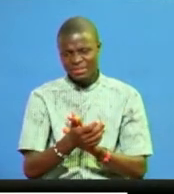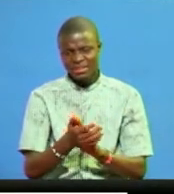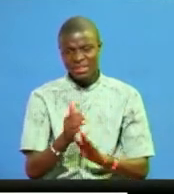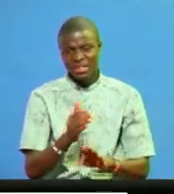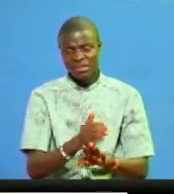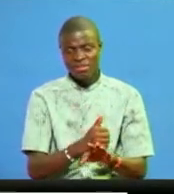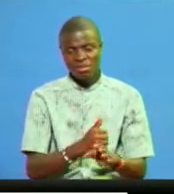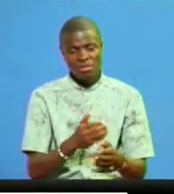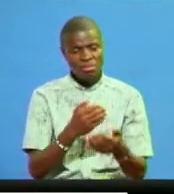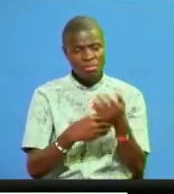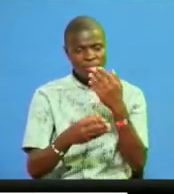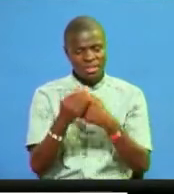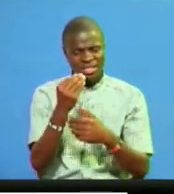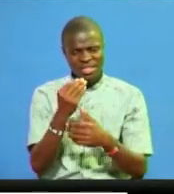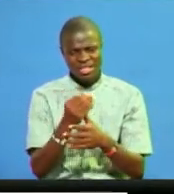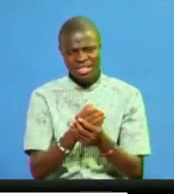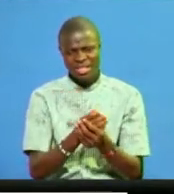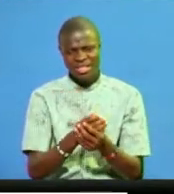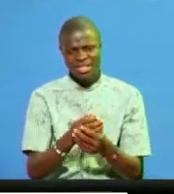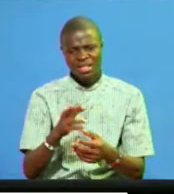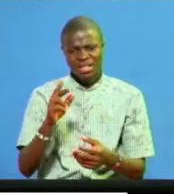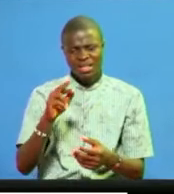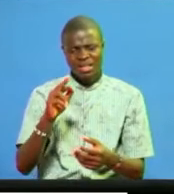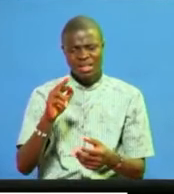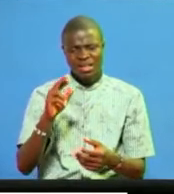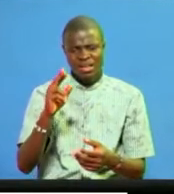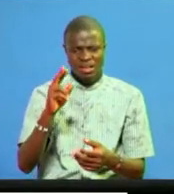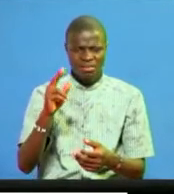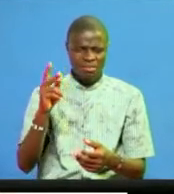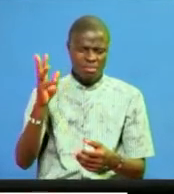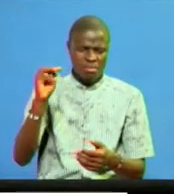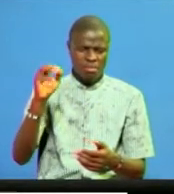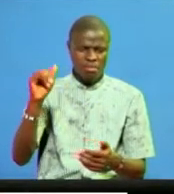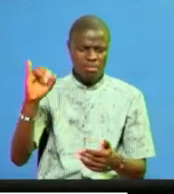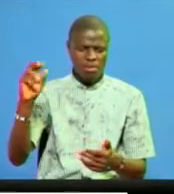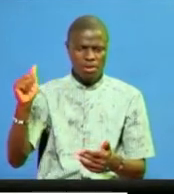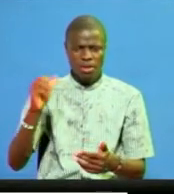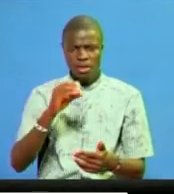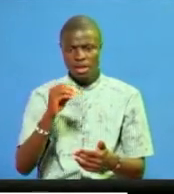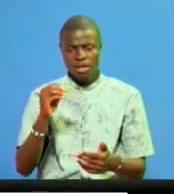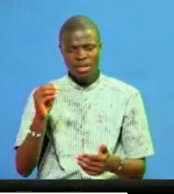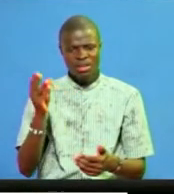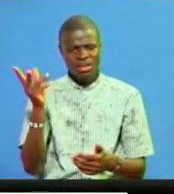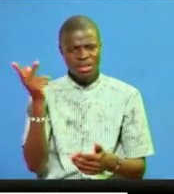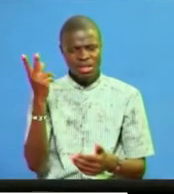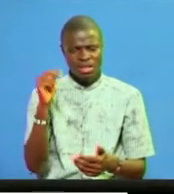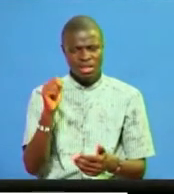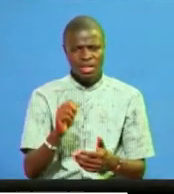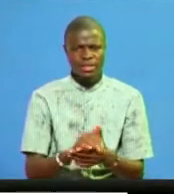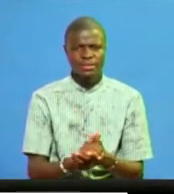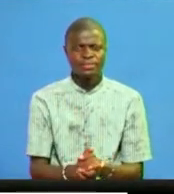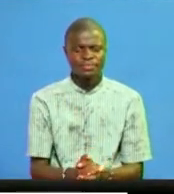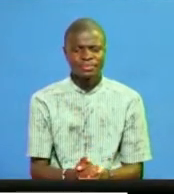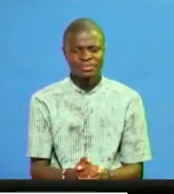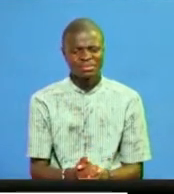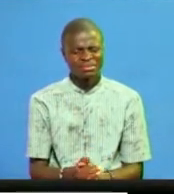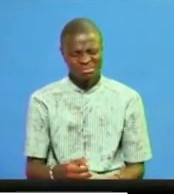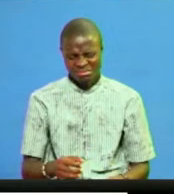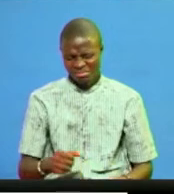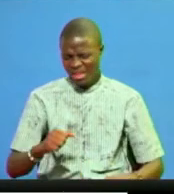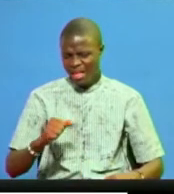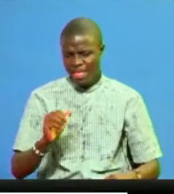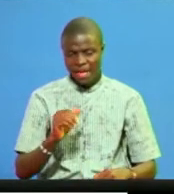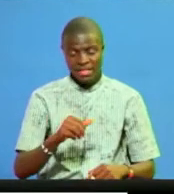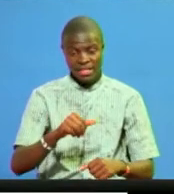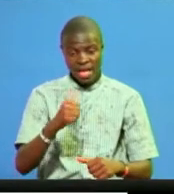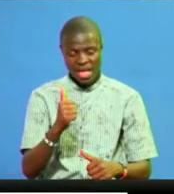former President Jomo Kenyatta and Daniel Arap Moi in order to ensure effective government operations. Other key legislative